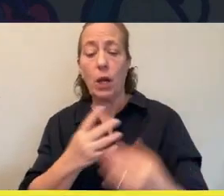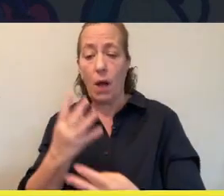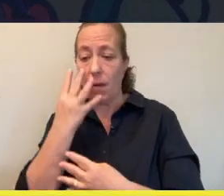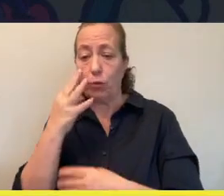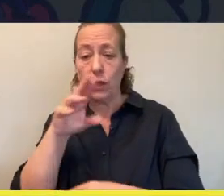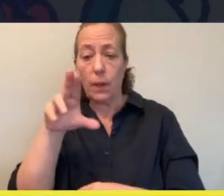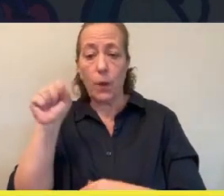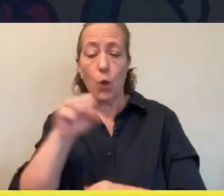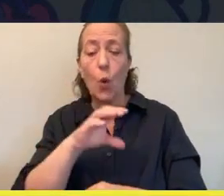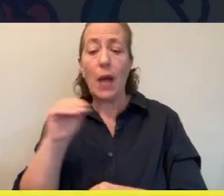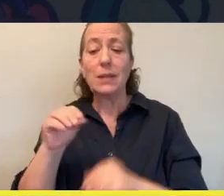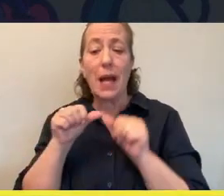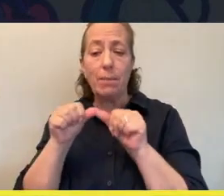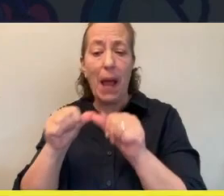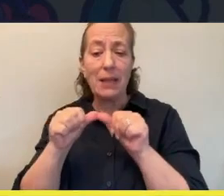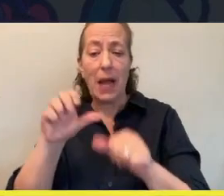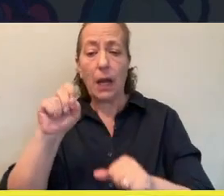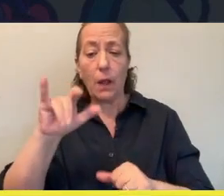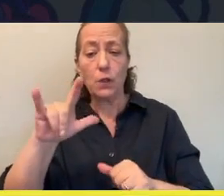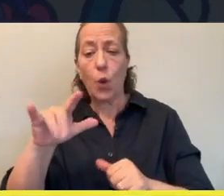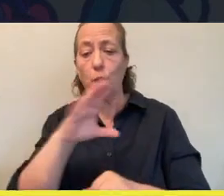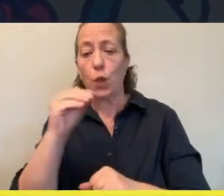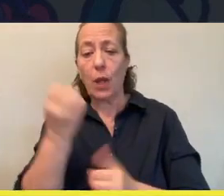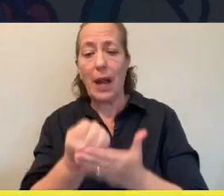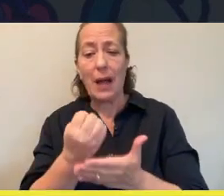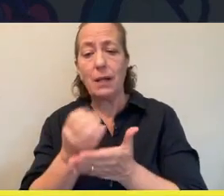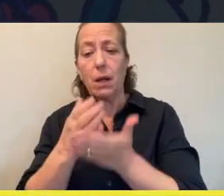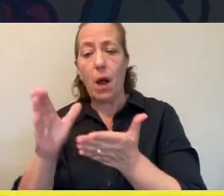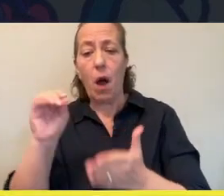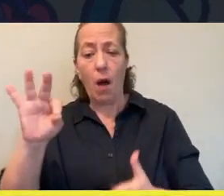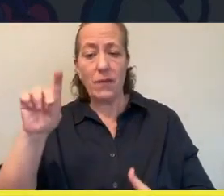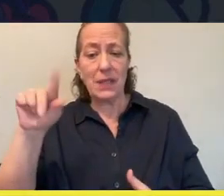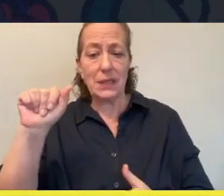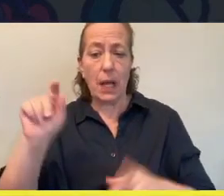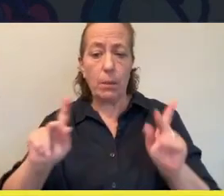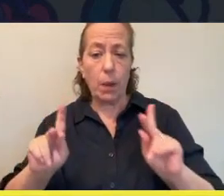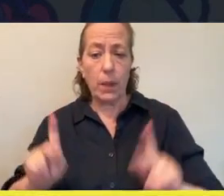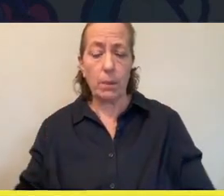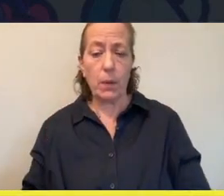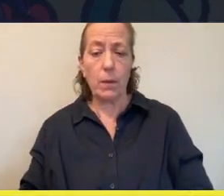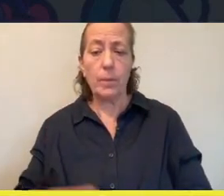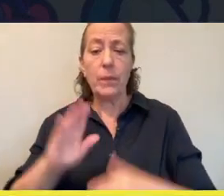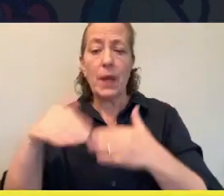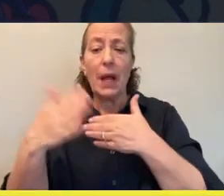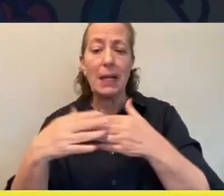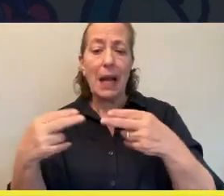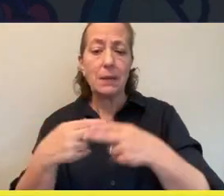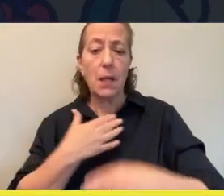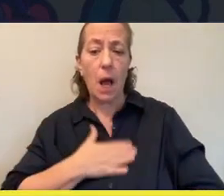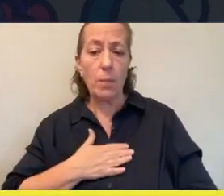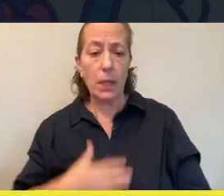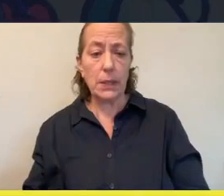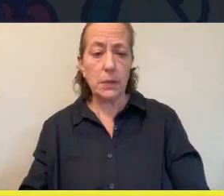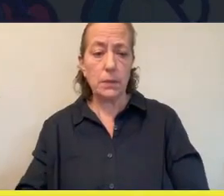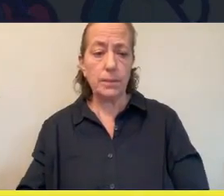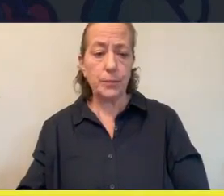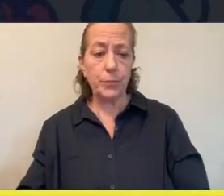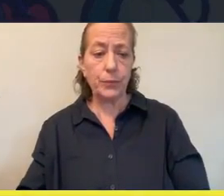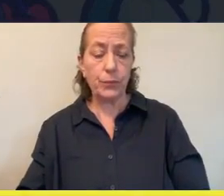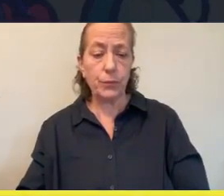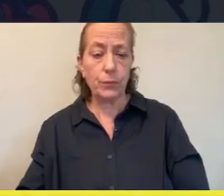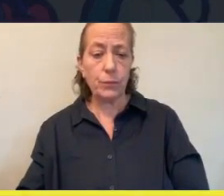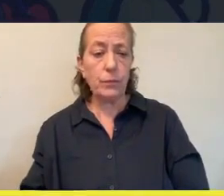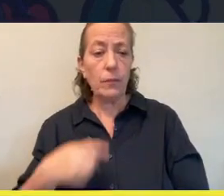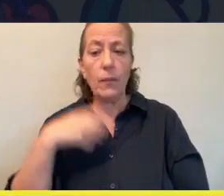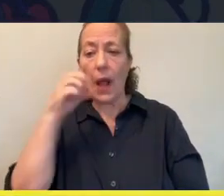and maintaining the social and economic exclusion of disabled people. Next slide, please. I guess that's all I have.